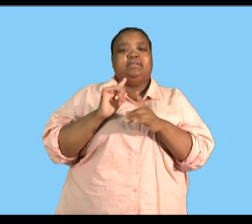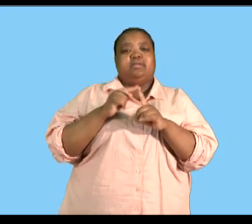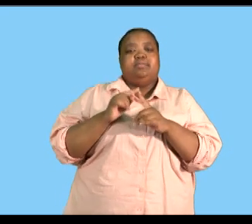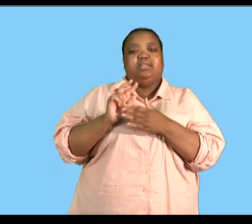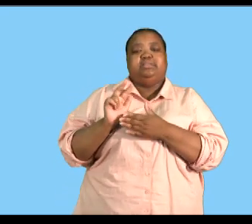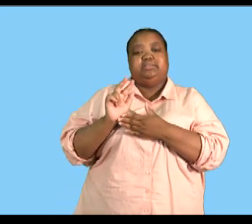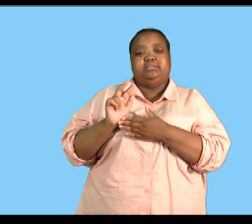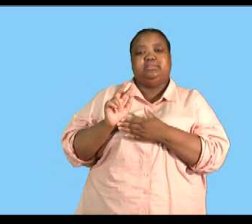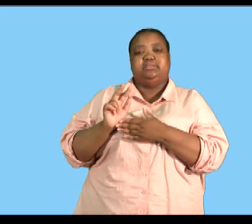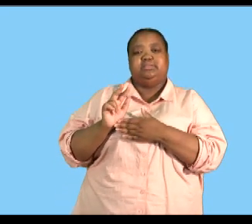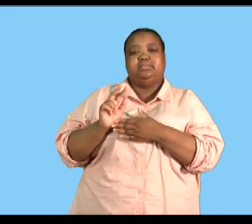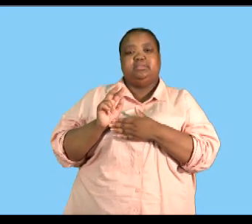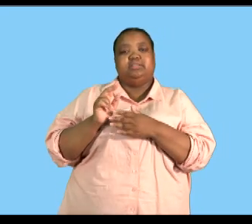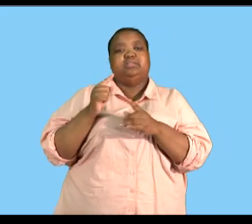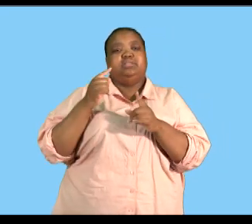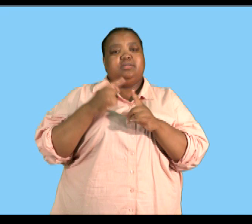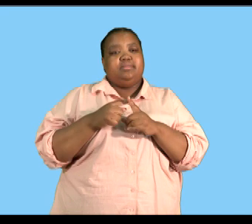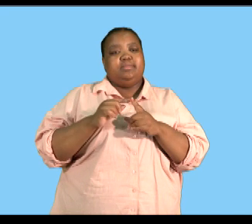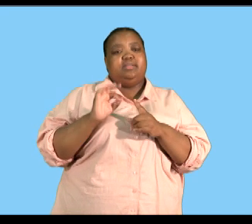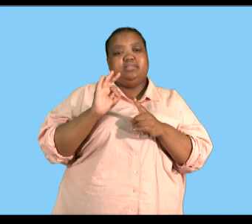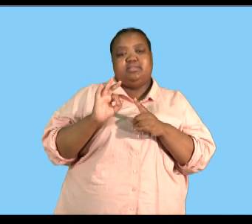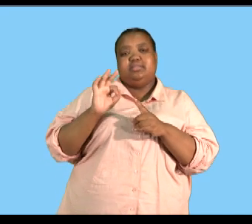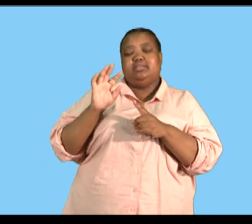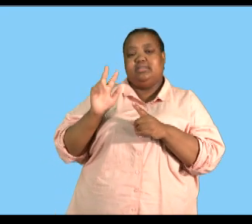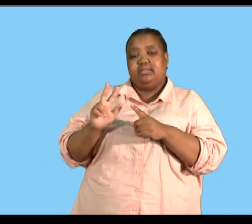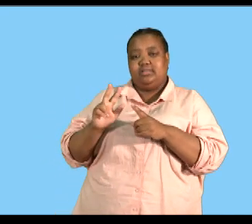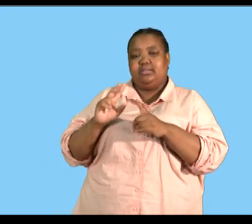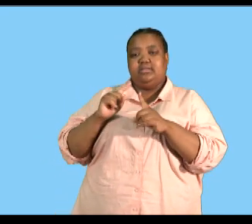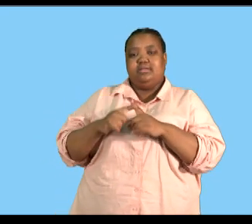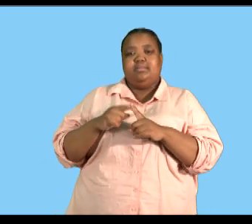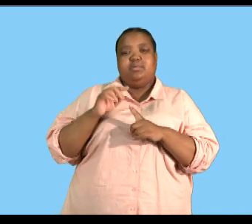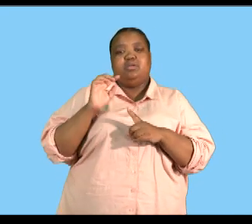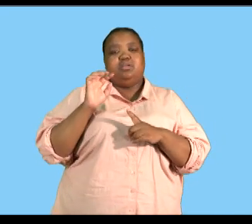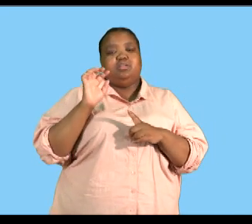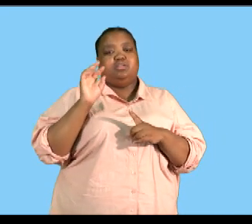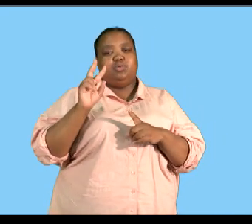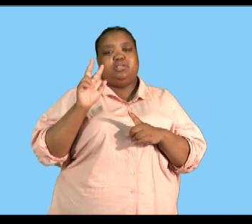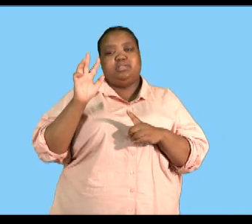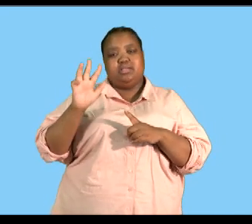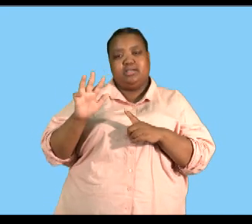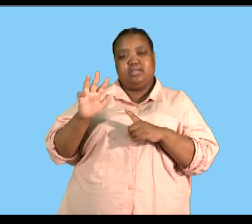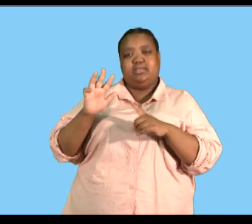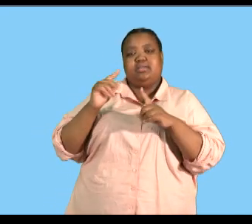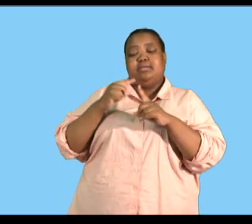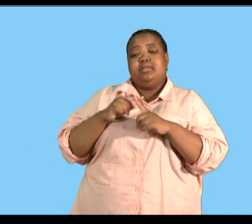15, 18 plus 38, 29,